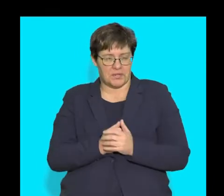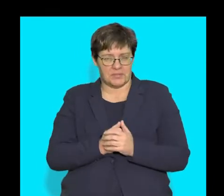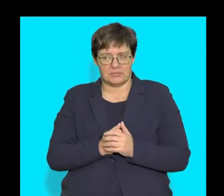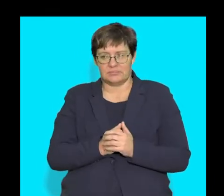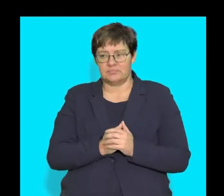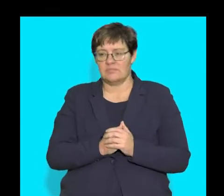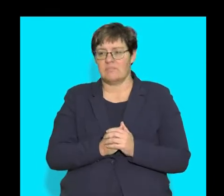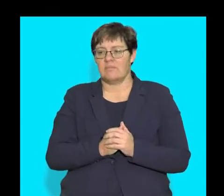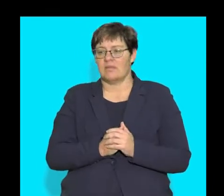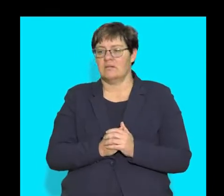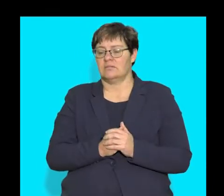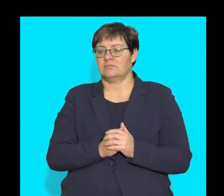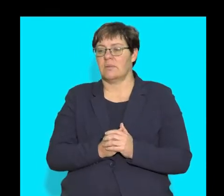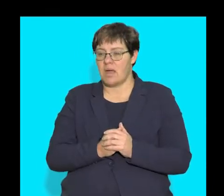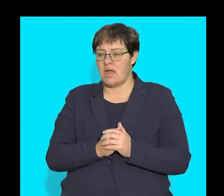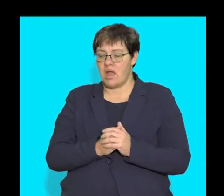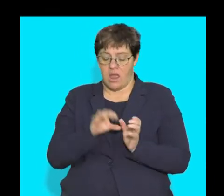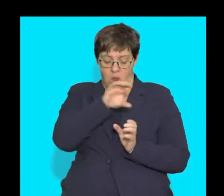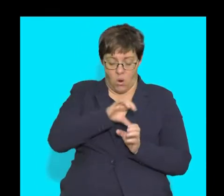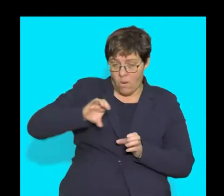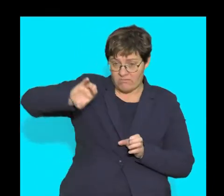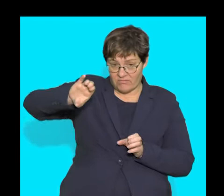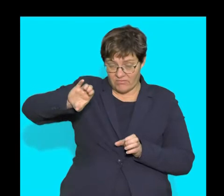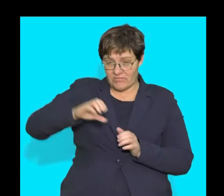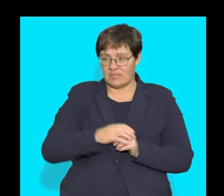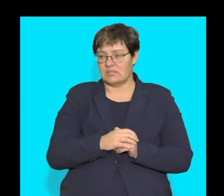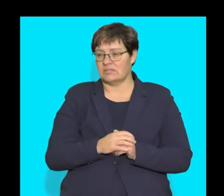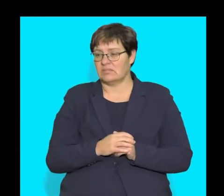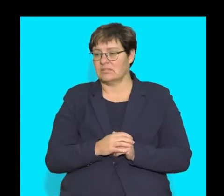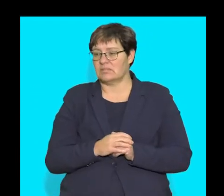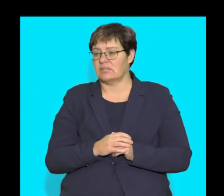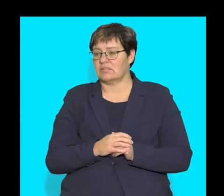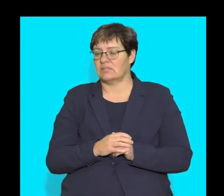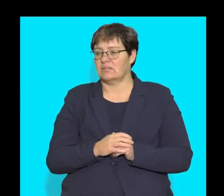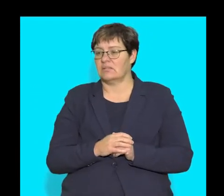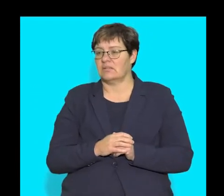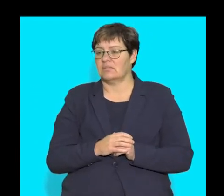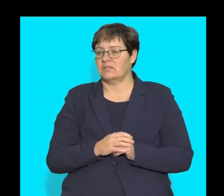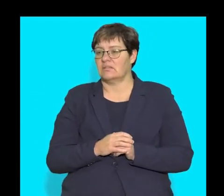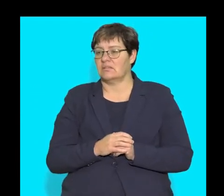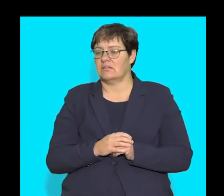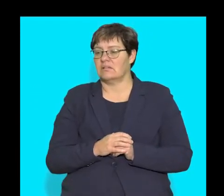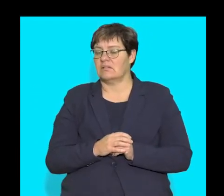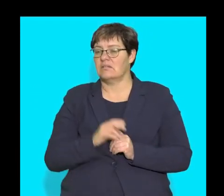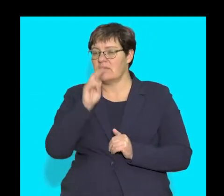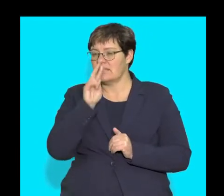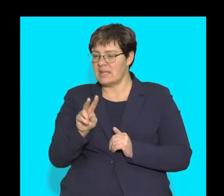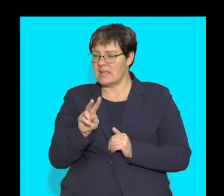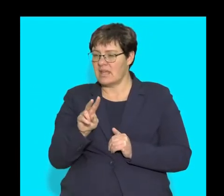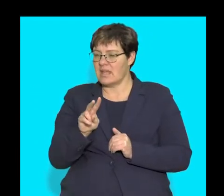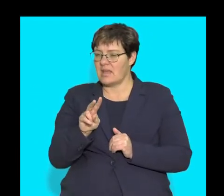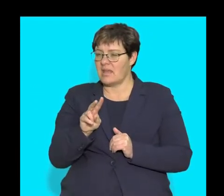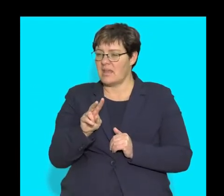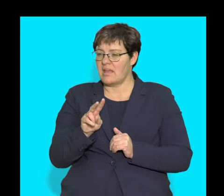back, but it is. If I were to undo my scribbling, I'm going to undo that very quickly for you. You can see that it's